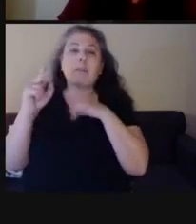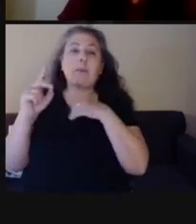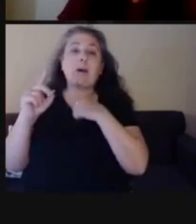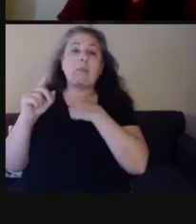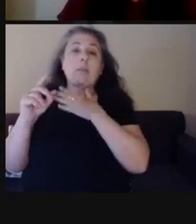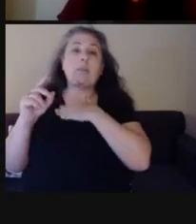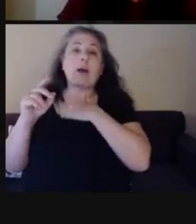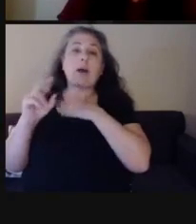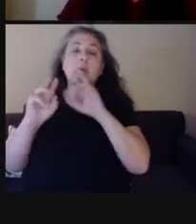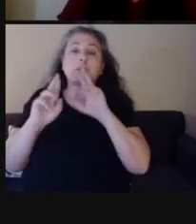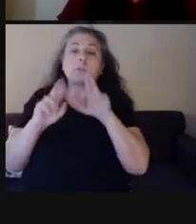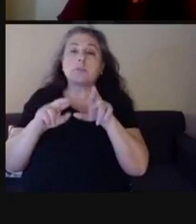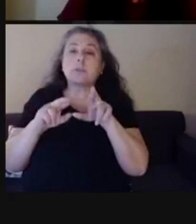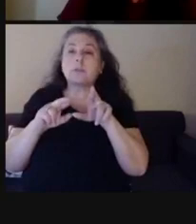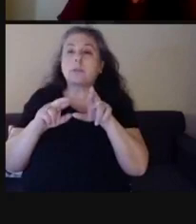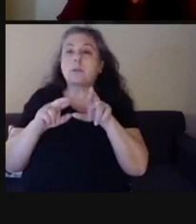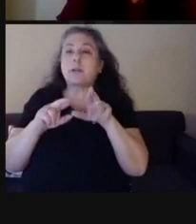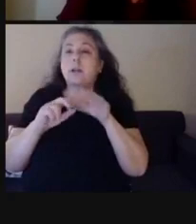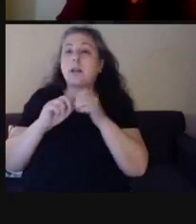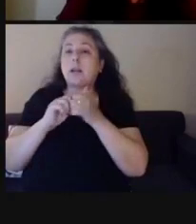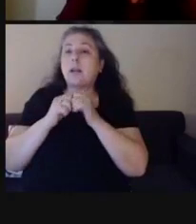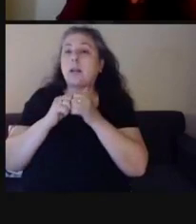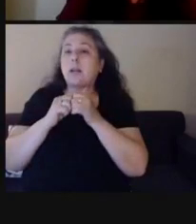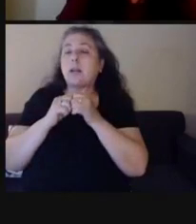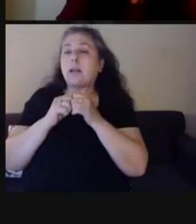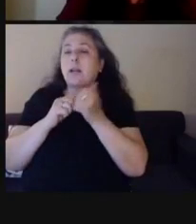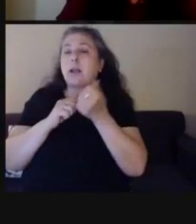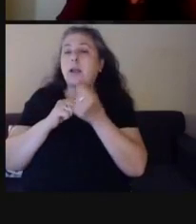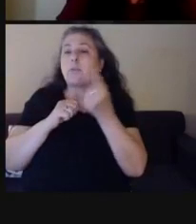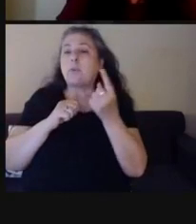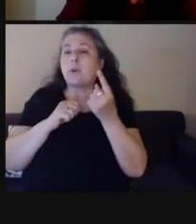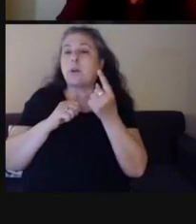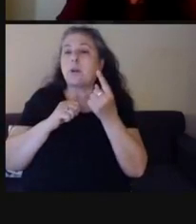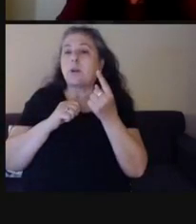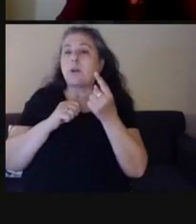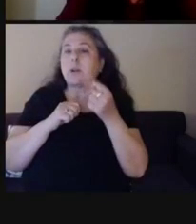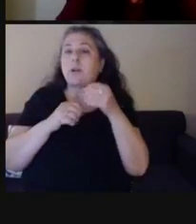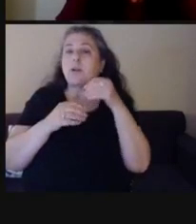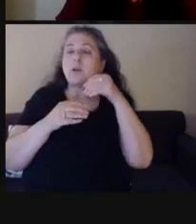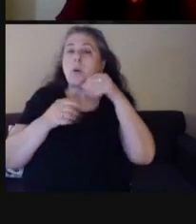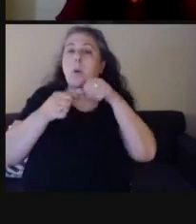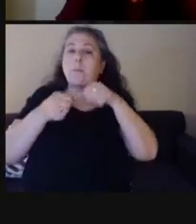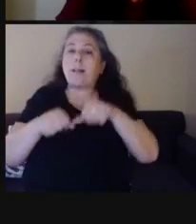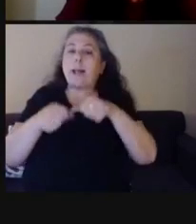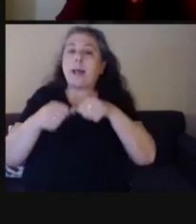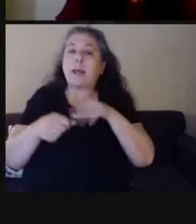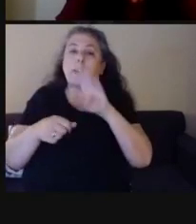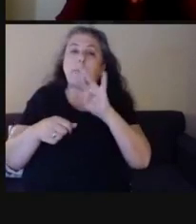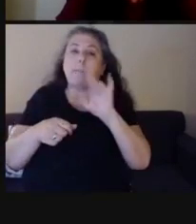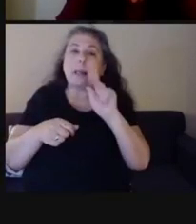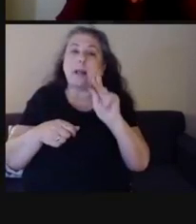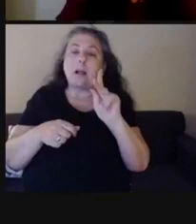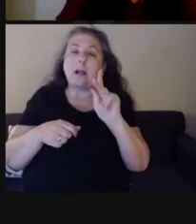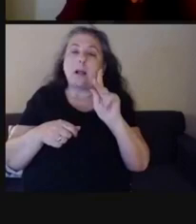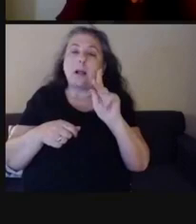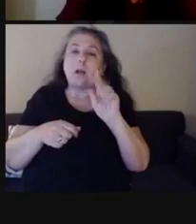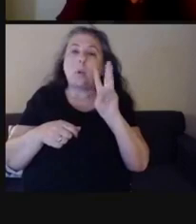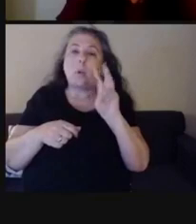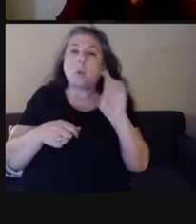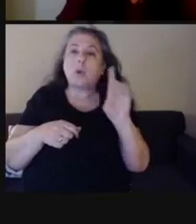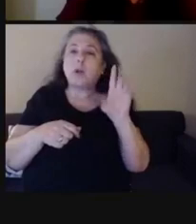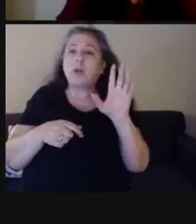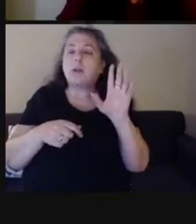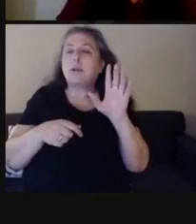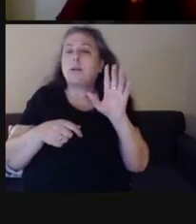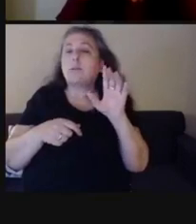to, the campaigns for everyone to plant milkweed. And so there's all of these